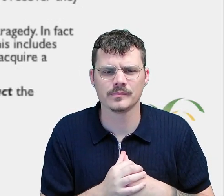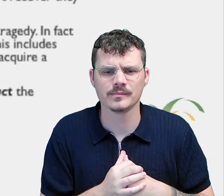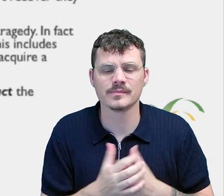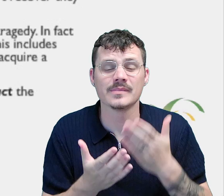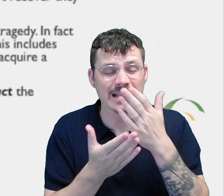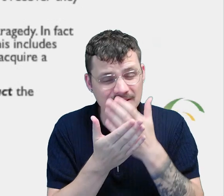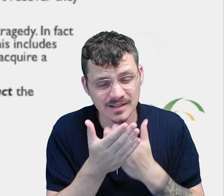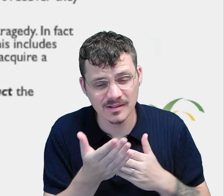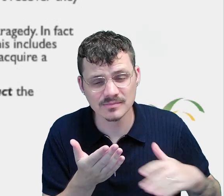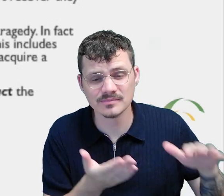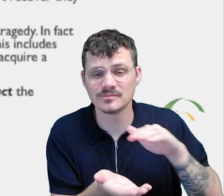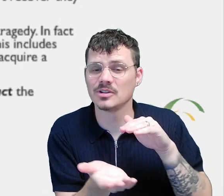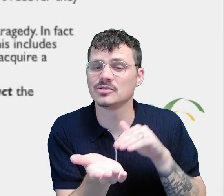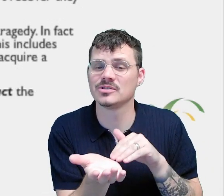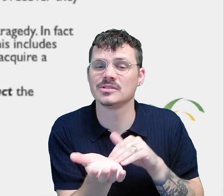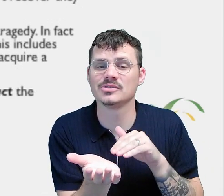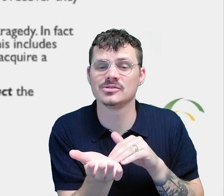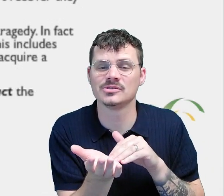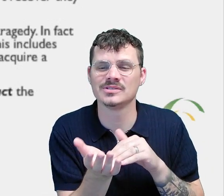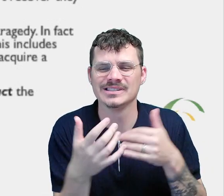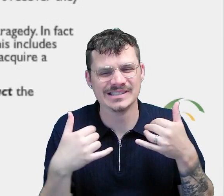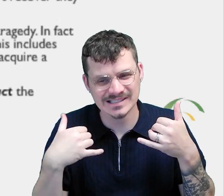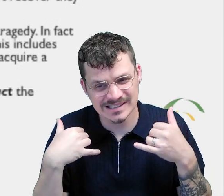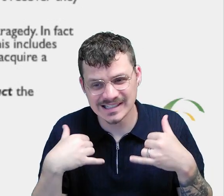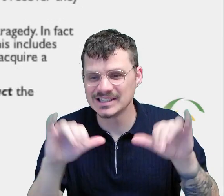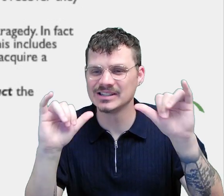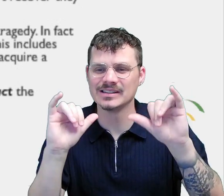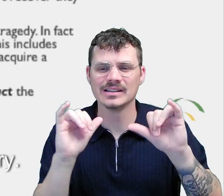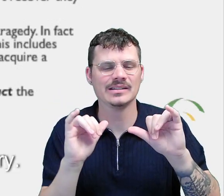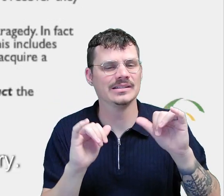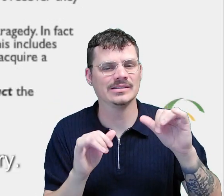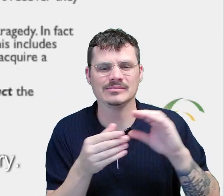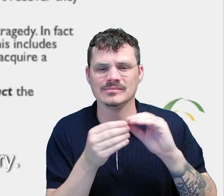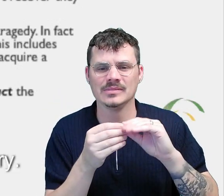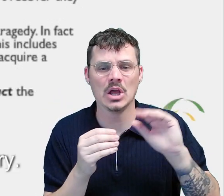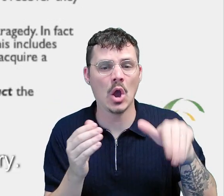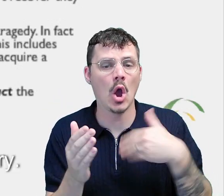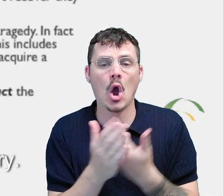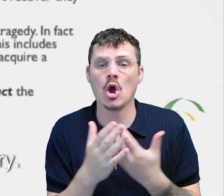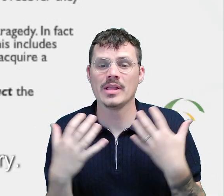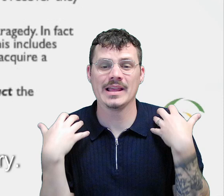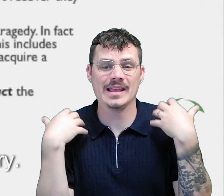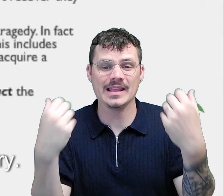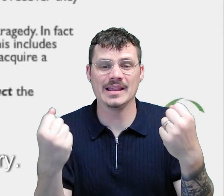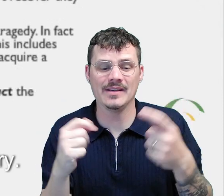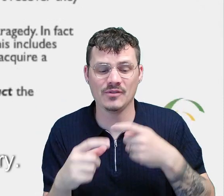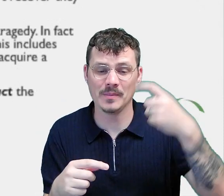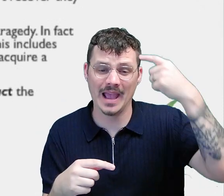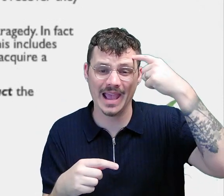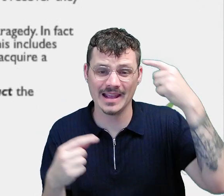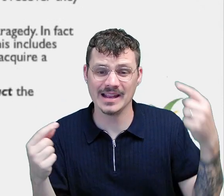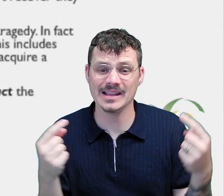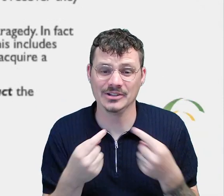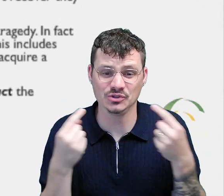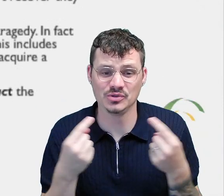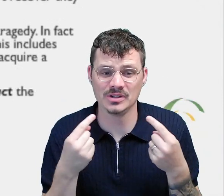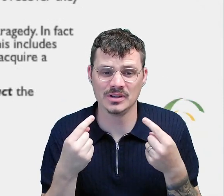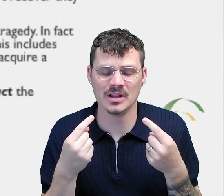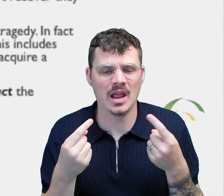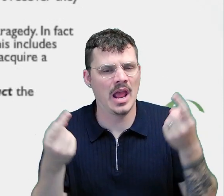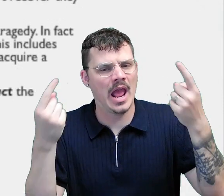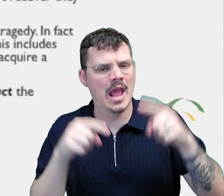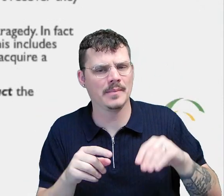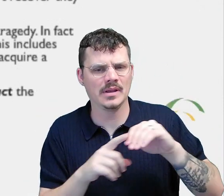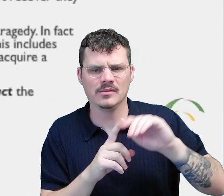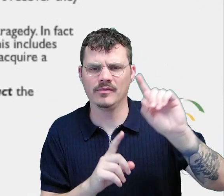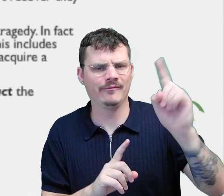And some clinicians still say that all the healing from a head injury occurs in the first